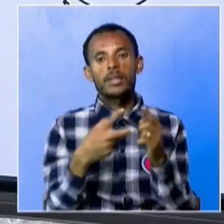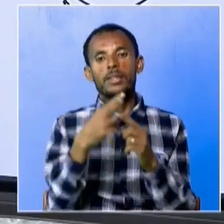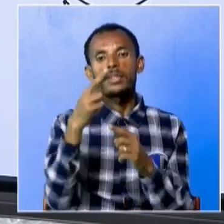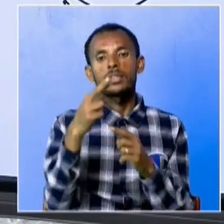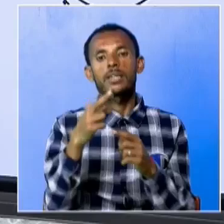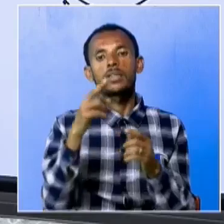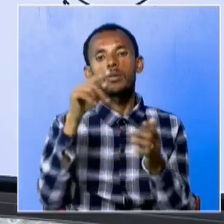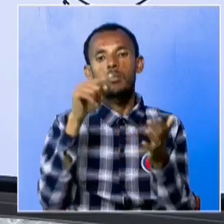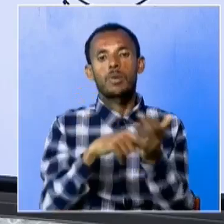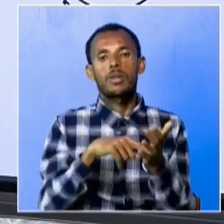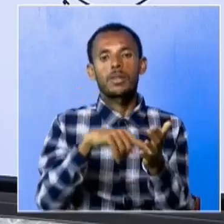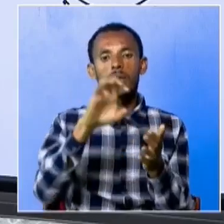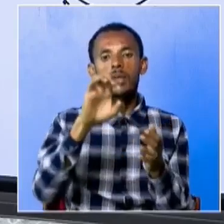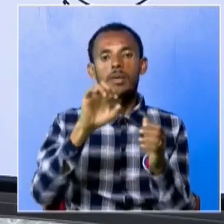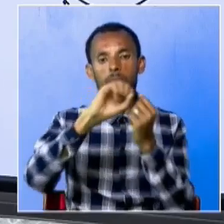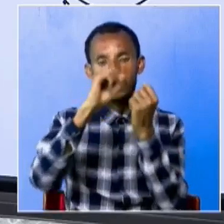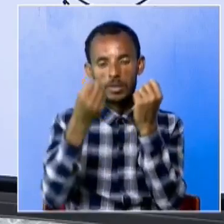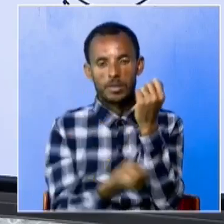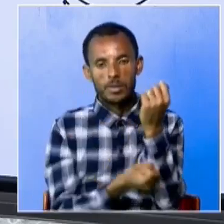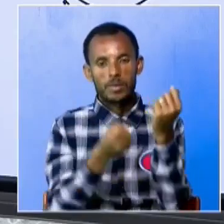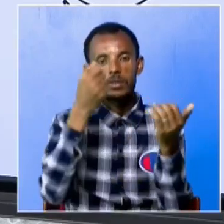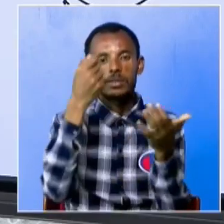so based on this theorem,